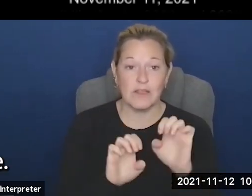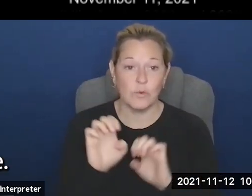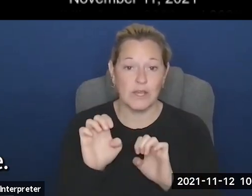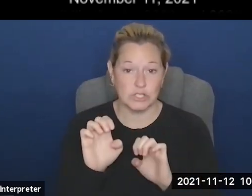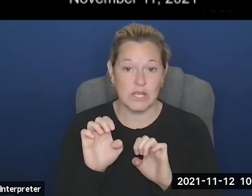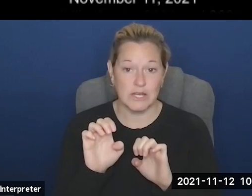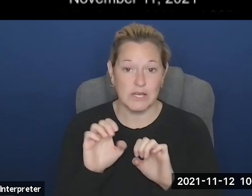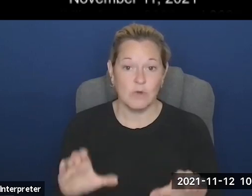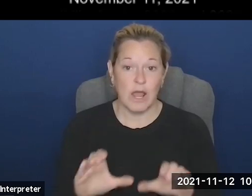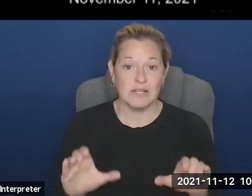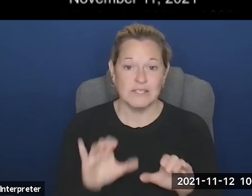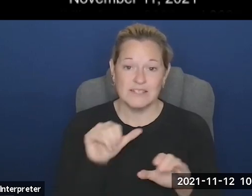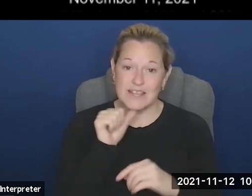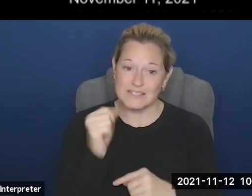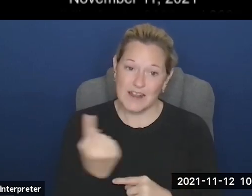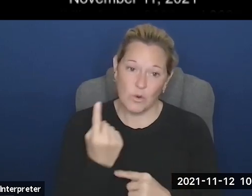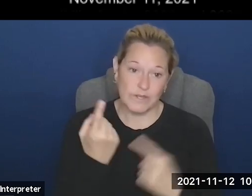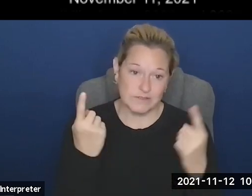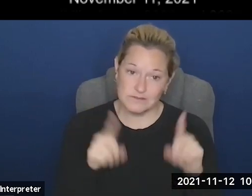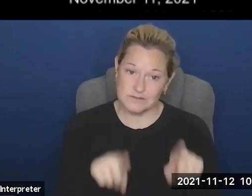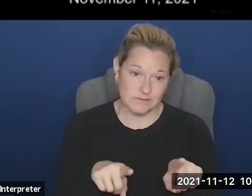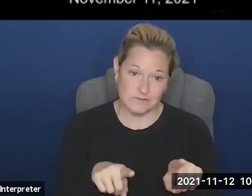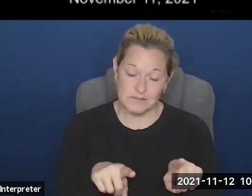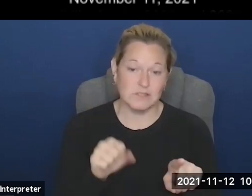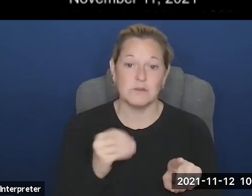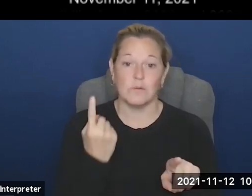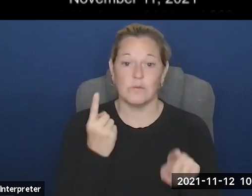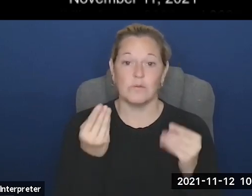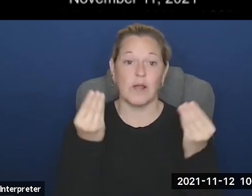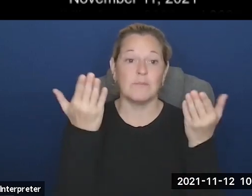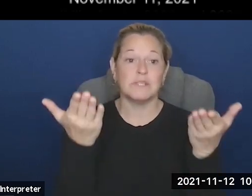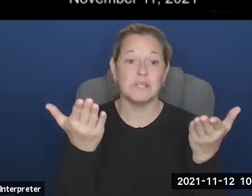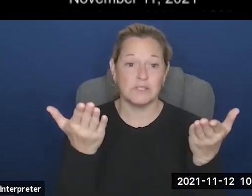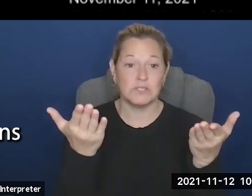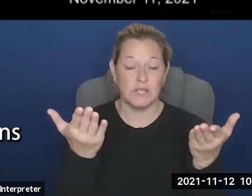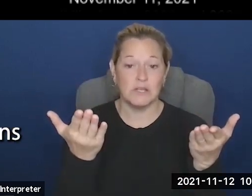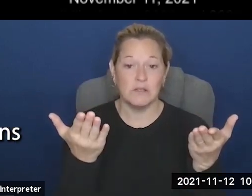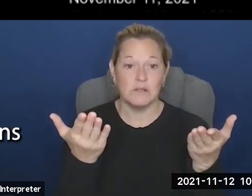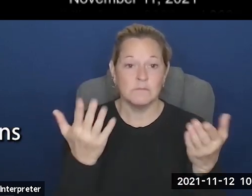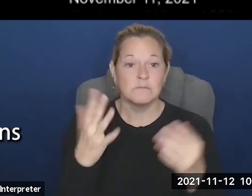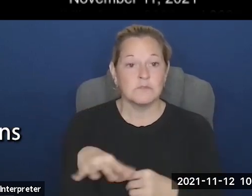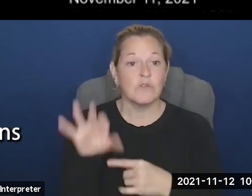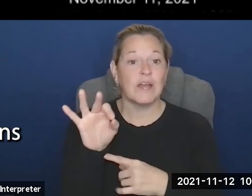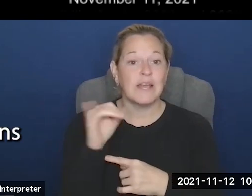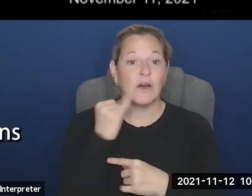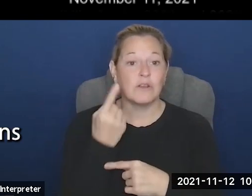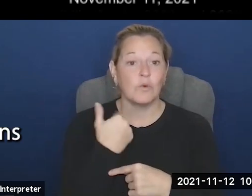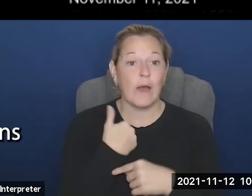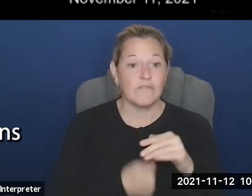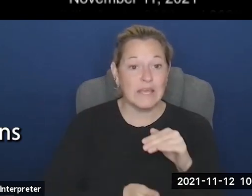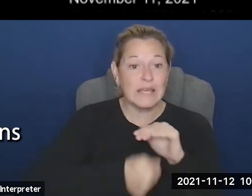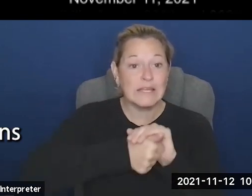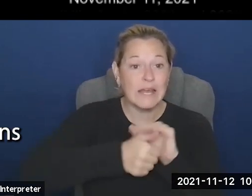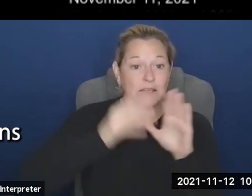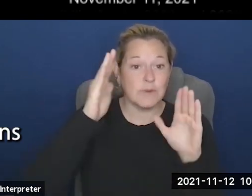in practice. And one of the recommendations, one of the ways to find out if you actually have hidden expectations, is